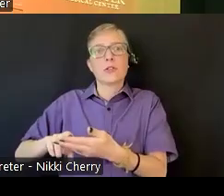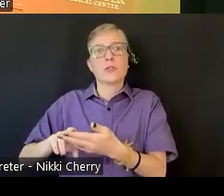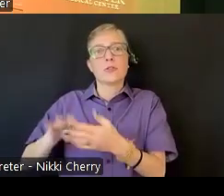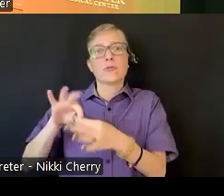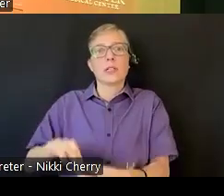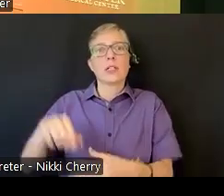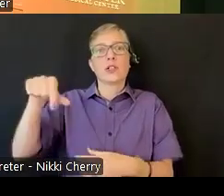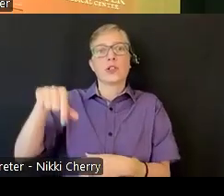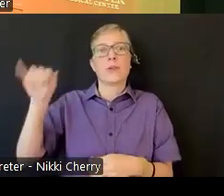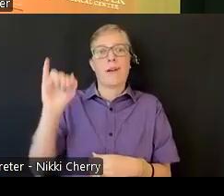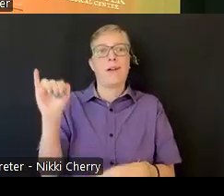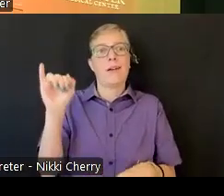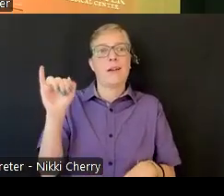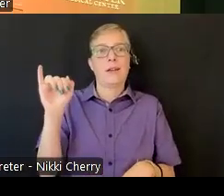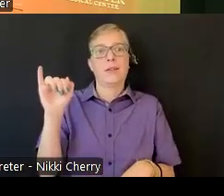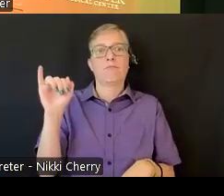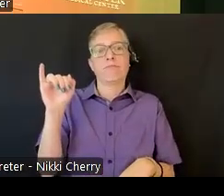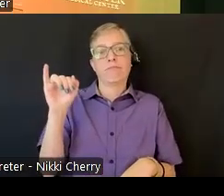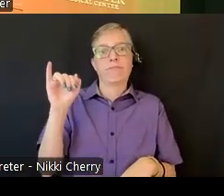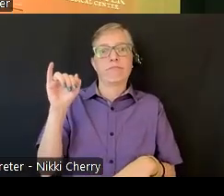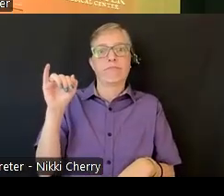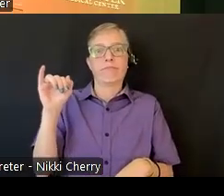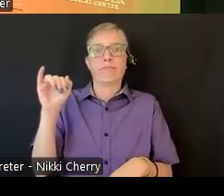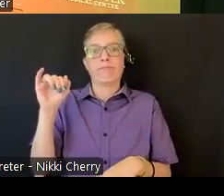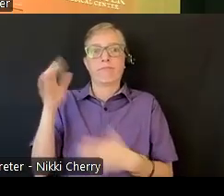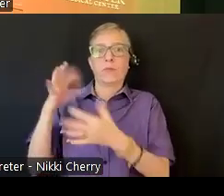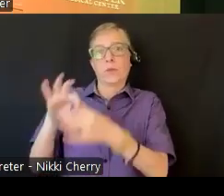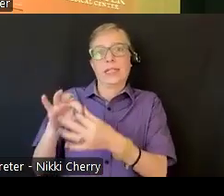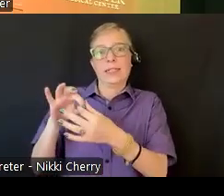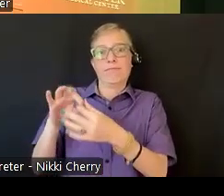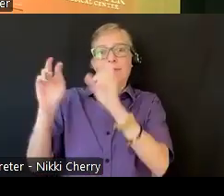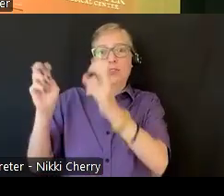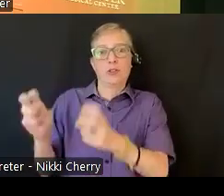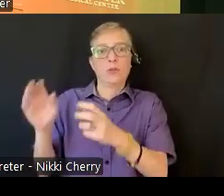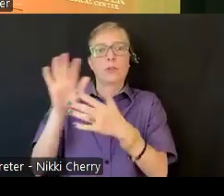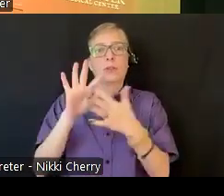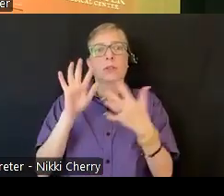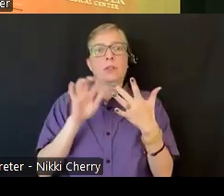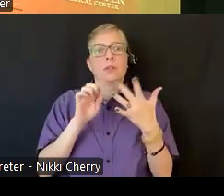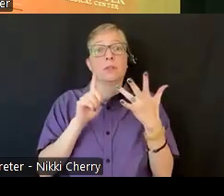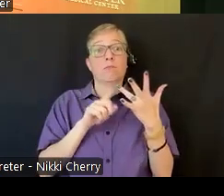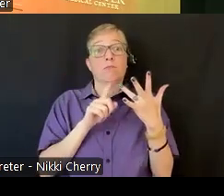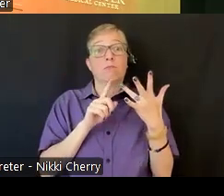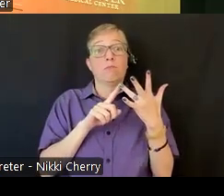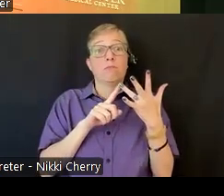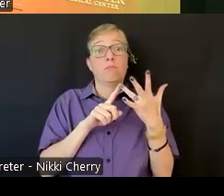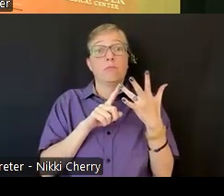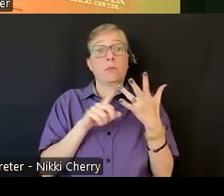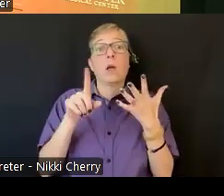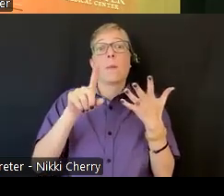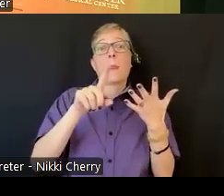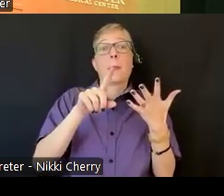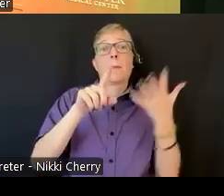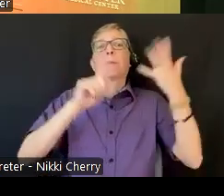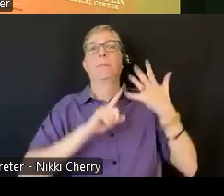issues. And resident research panel presentation is also another thing that's planned, as we are encouraging